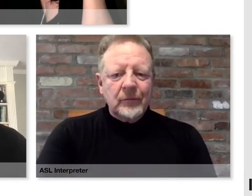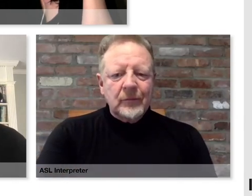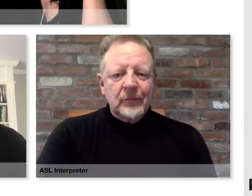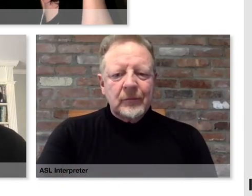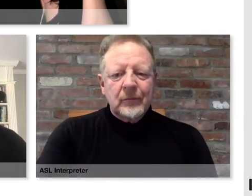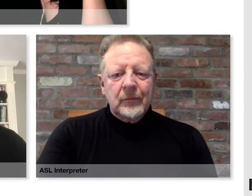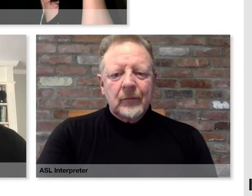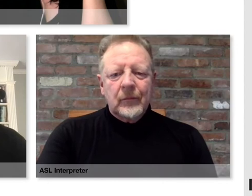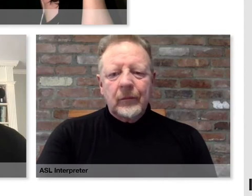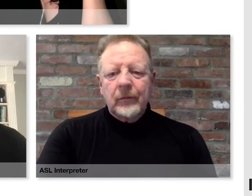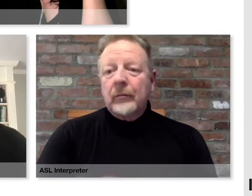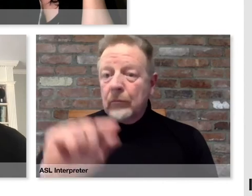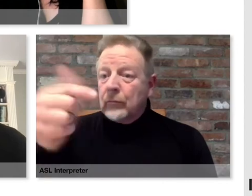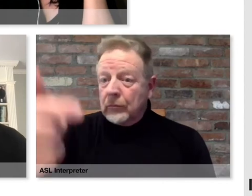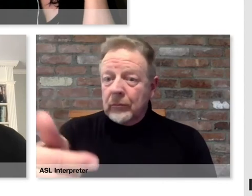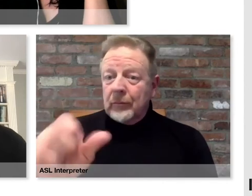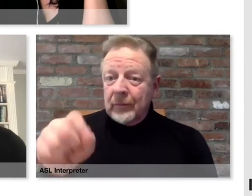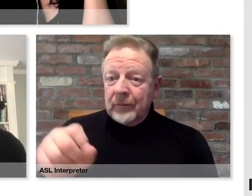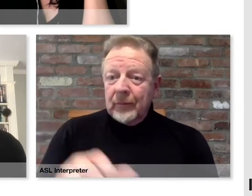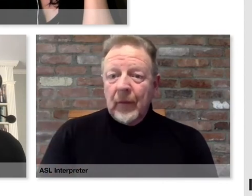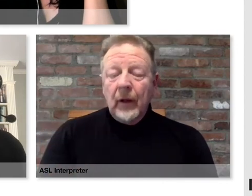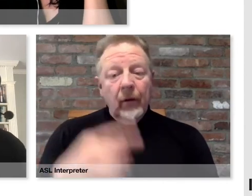Go ahead, Brenda.